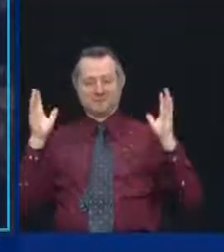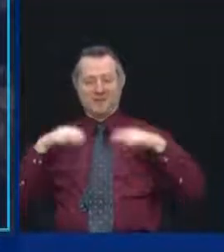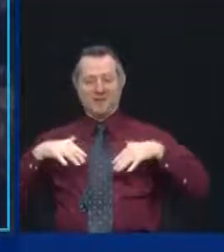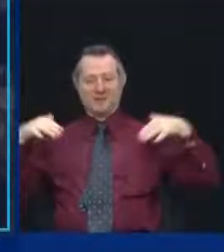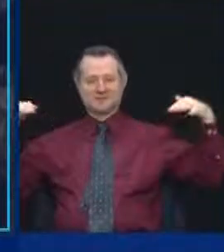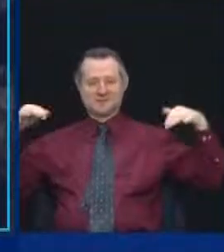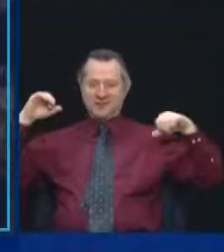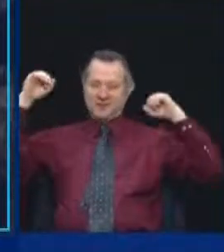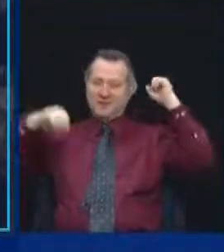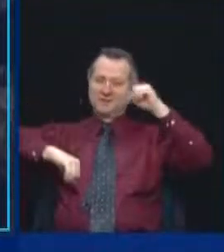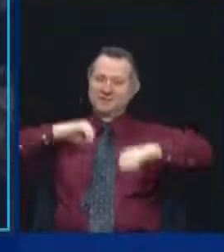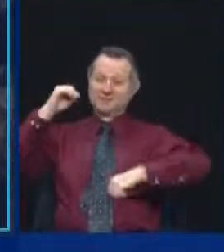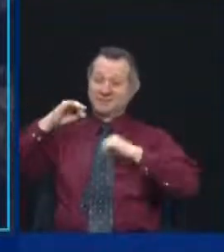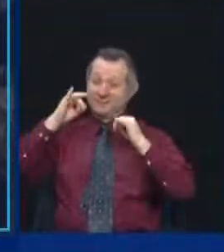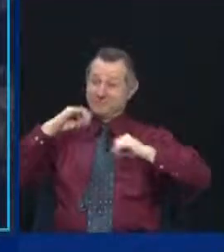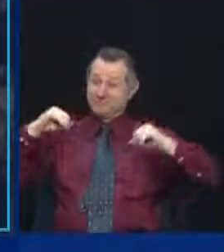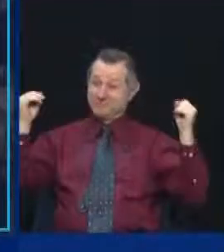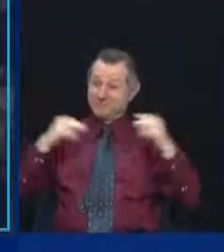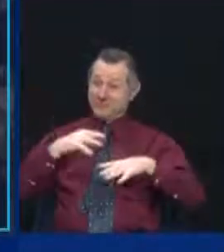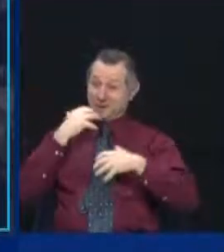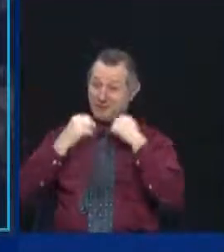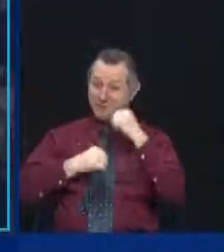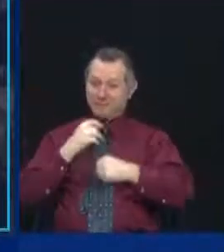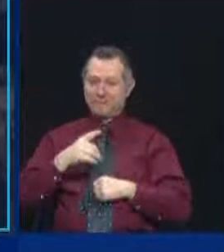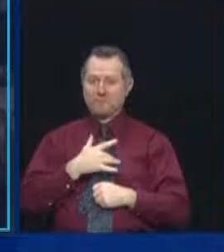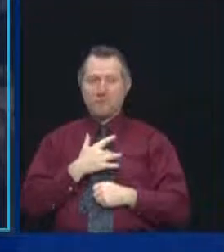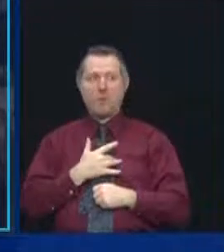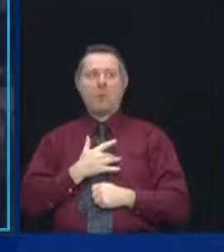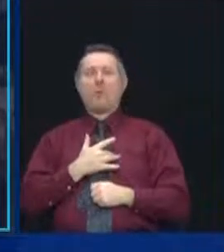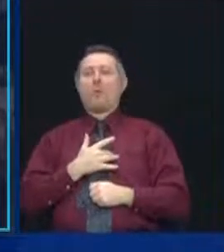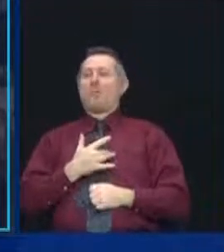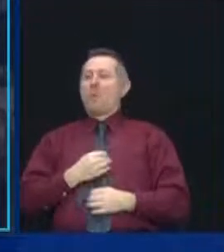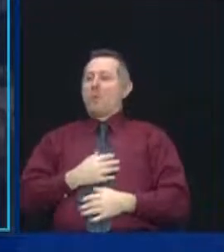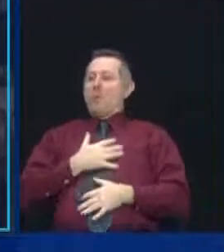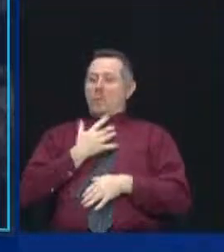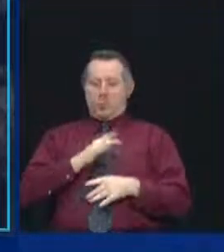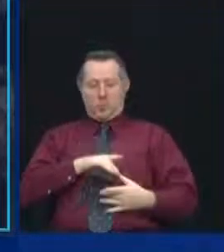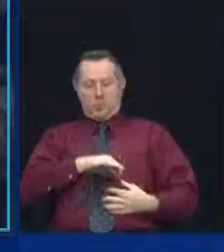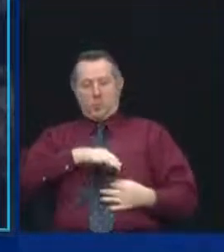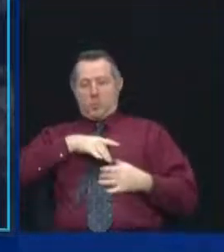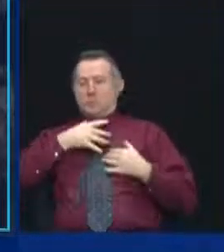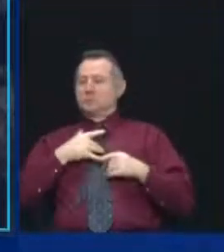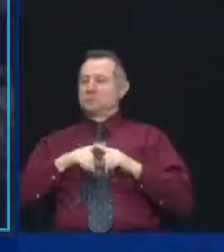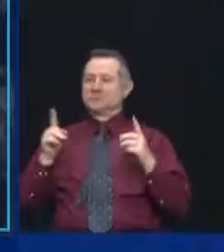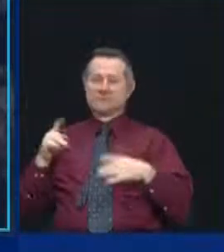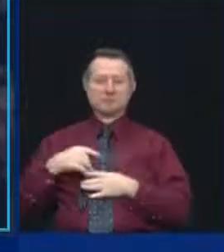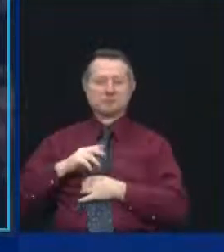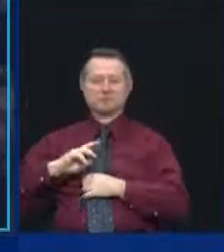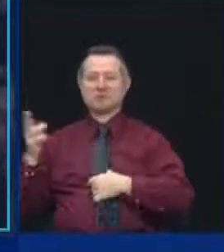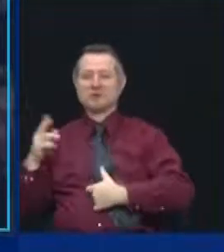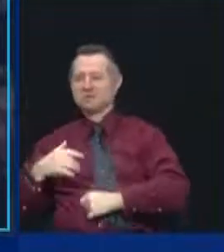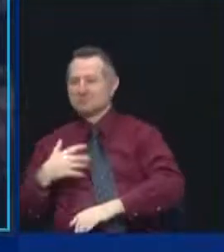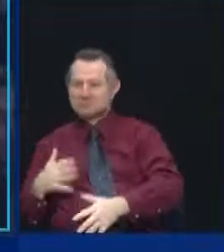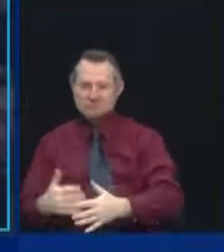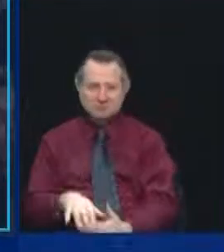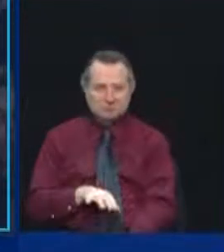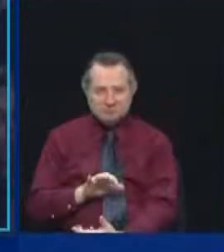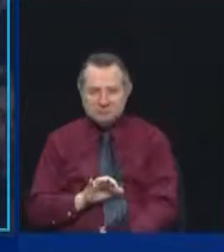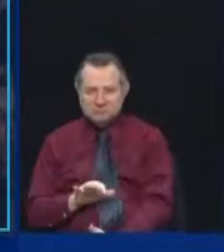and the fans are cheering, it's a totally different feeling. And it gets your energy up and it gets your adrenaline up. So they're part of the